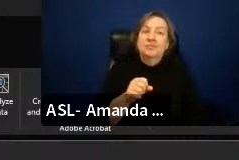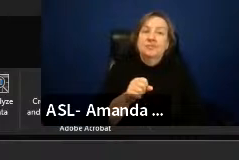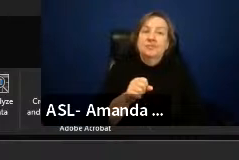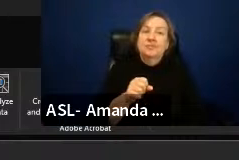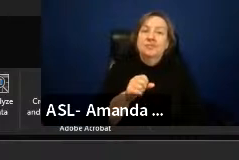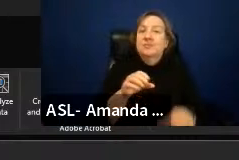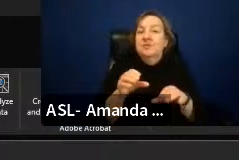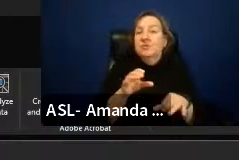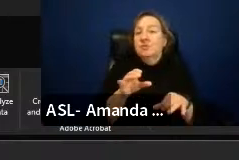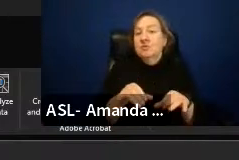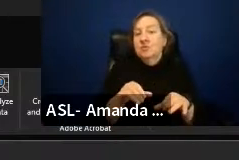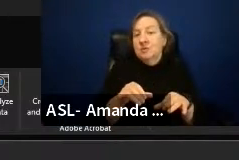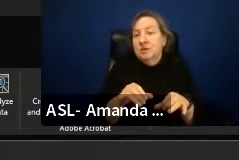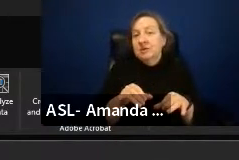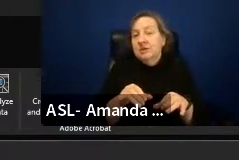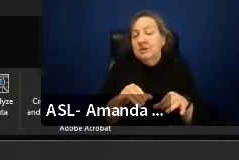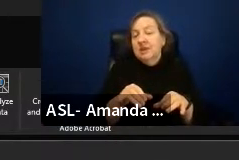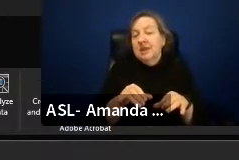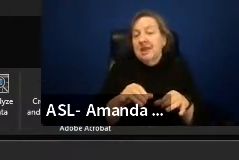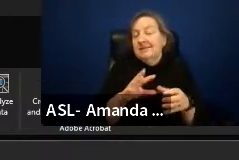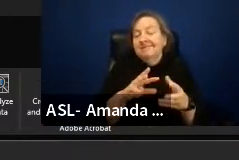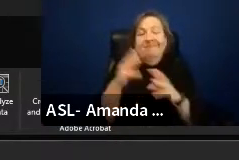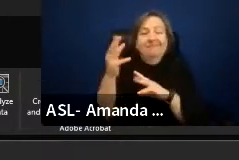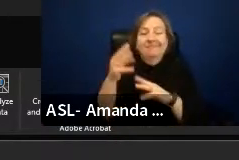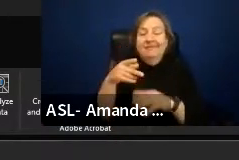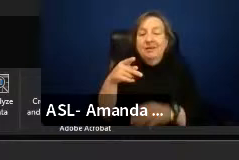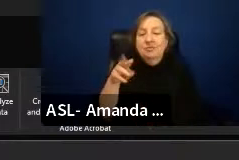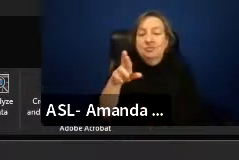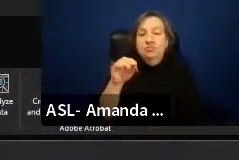Doing that flies in the face of procurement rules.